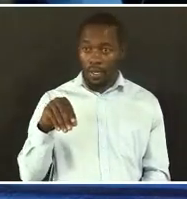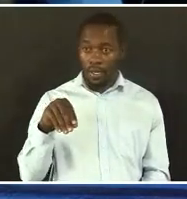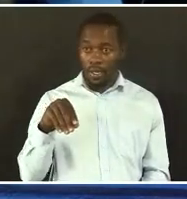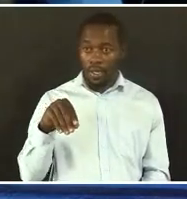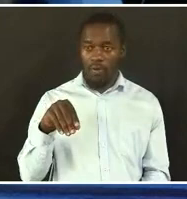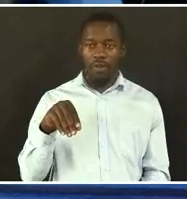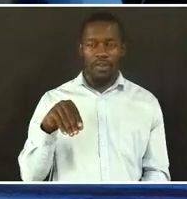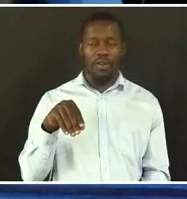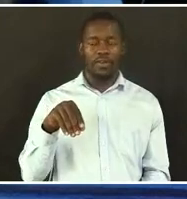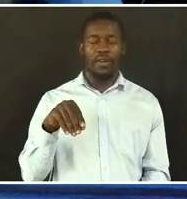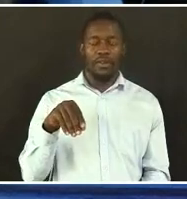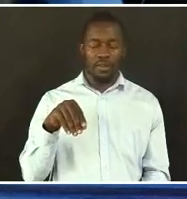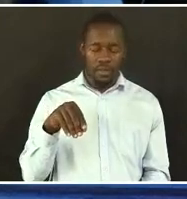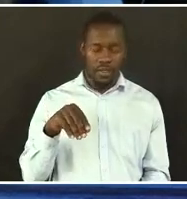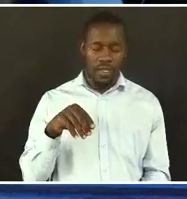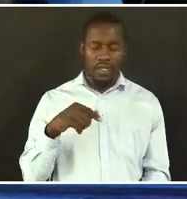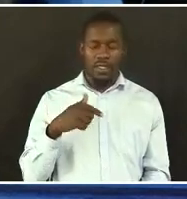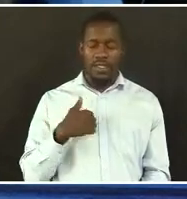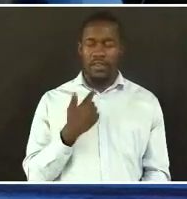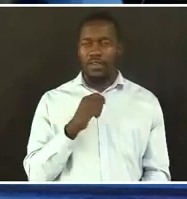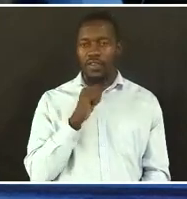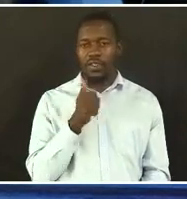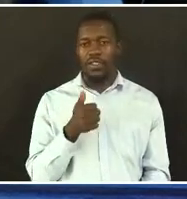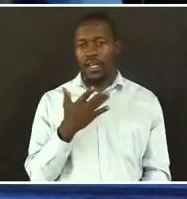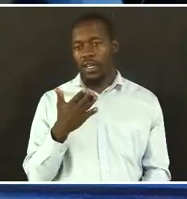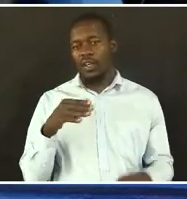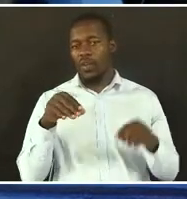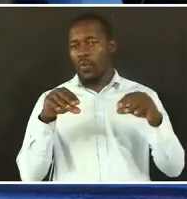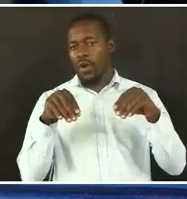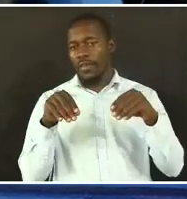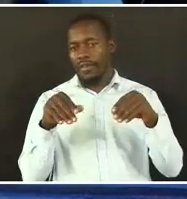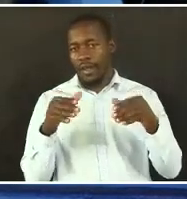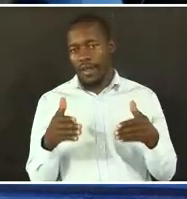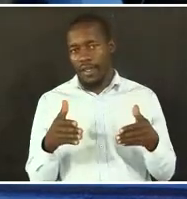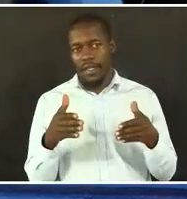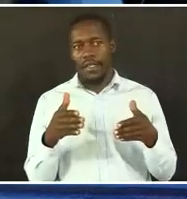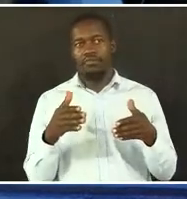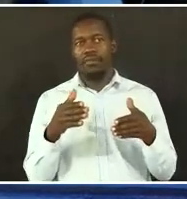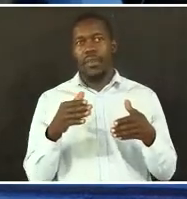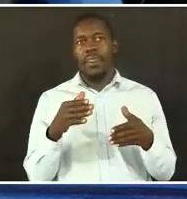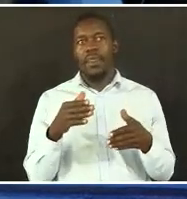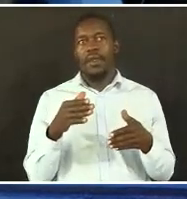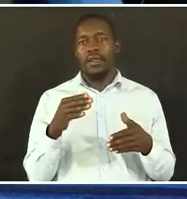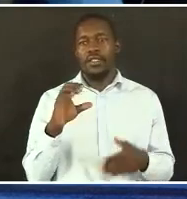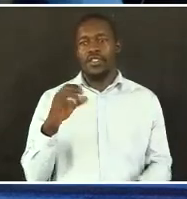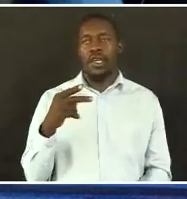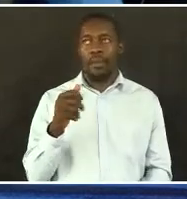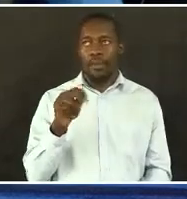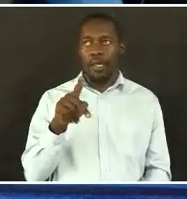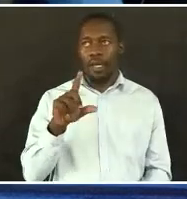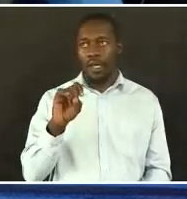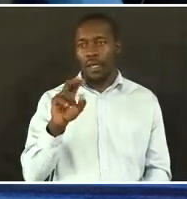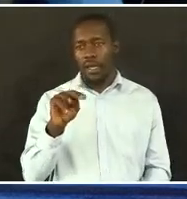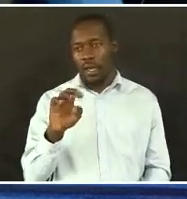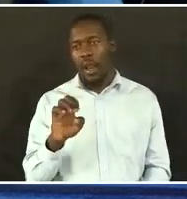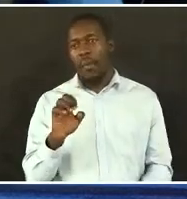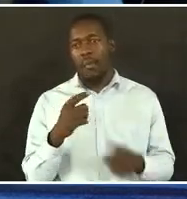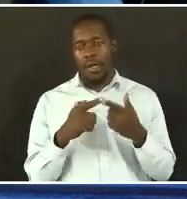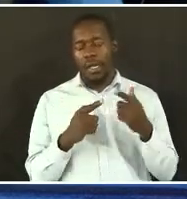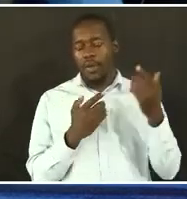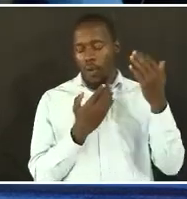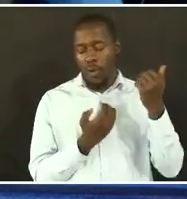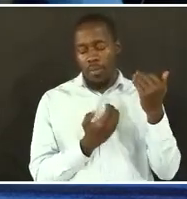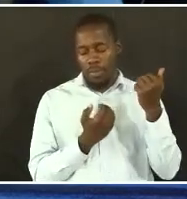chaplain. This is a very highly professional work, but we thank God that he has given us